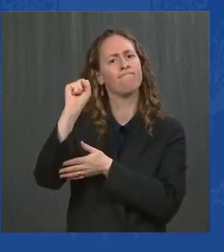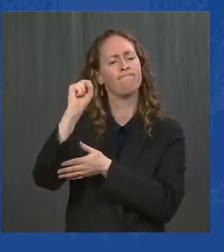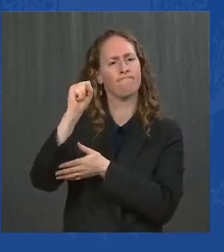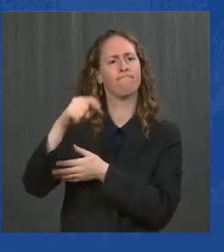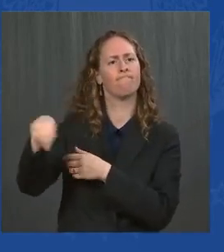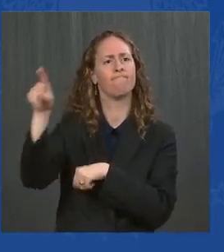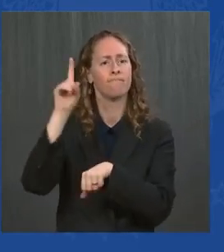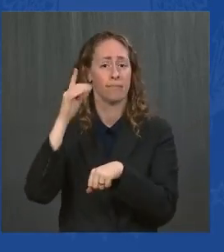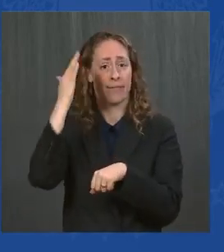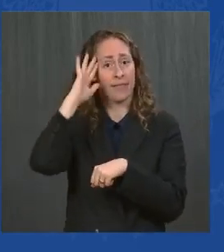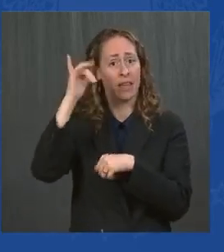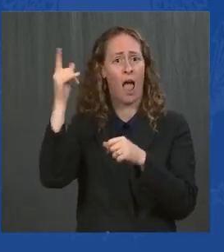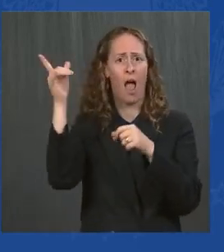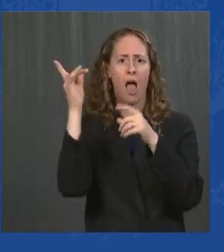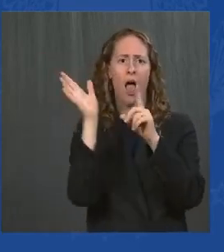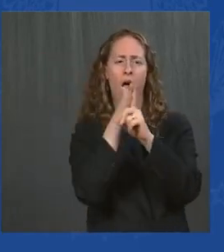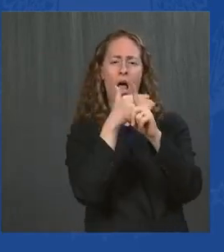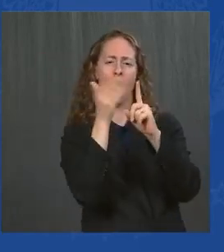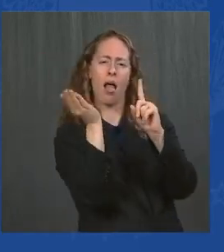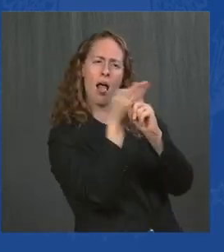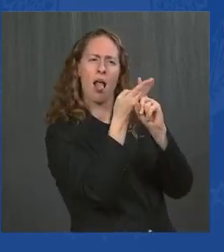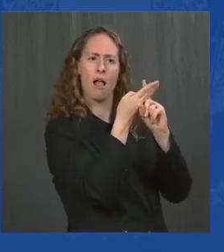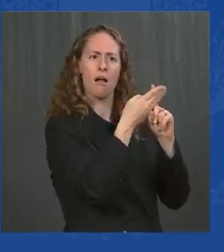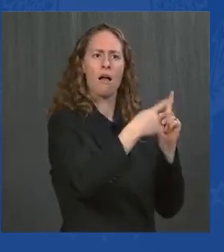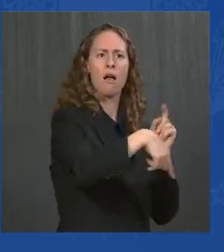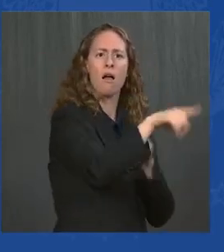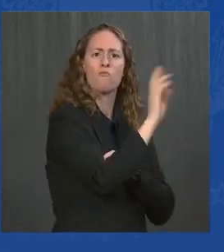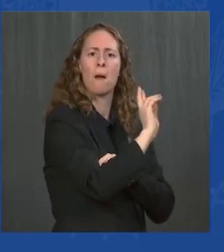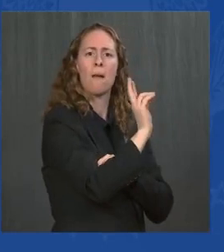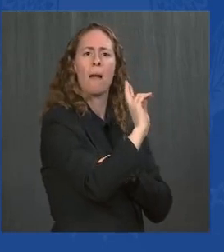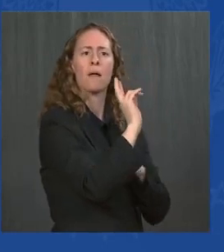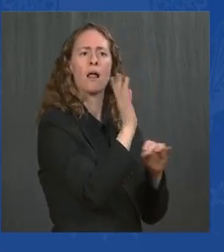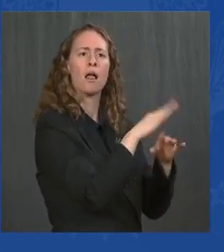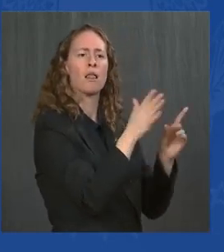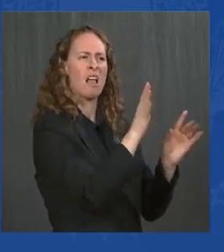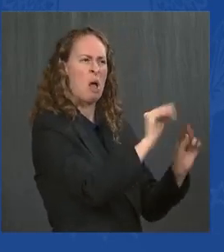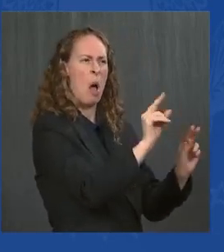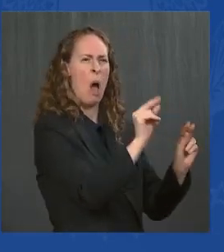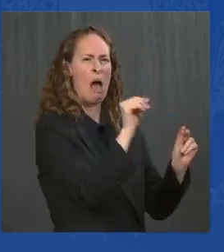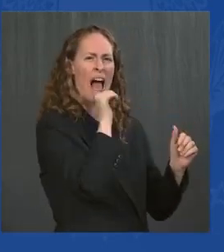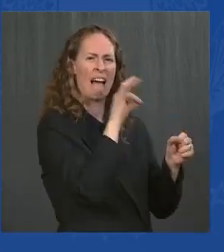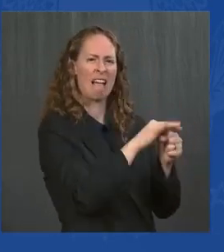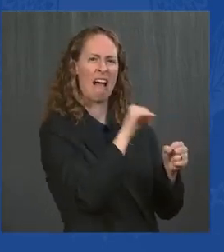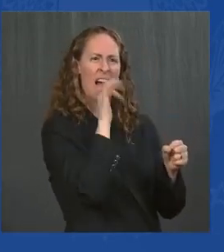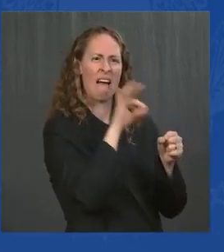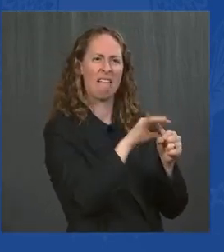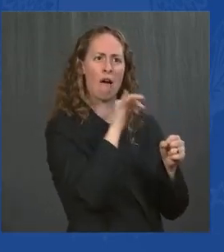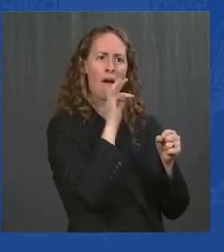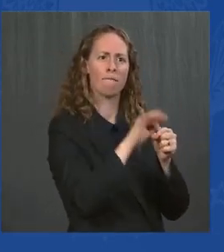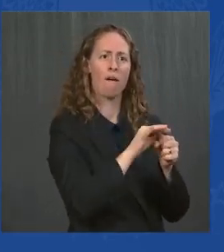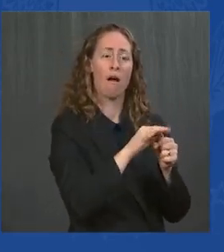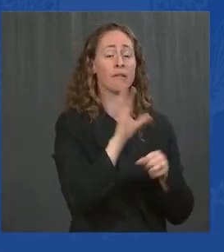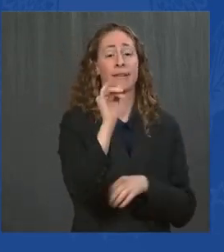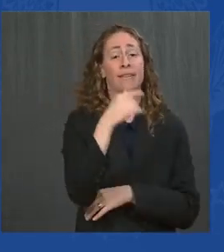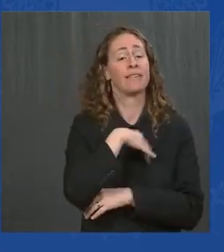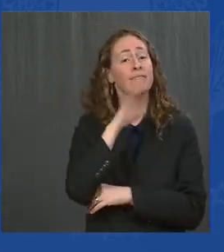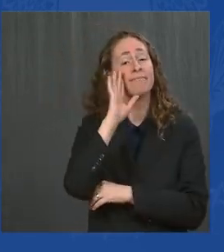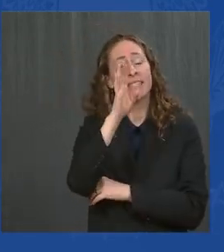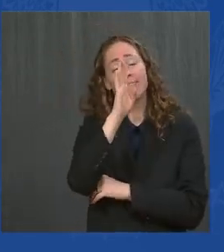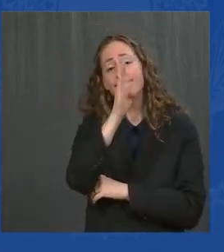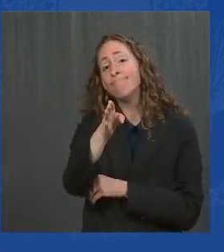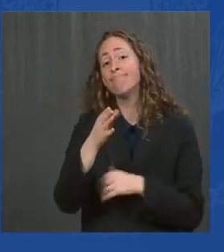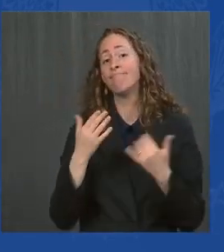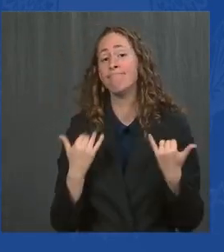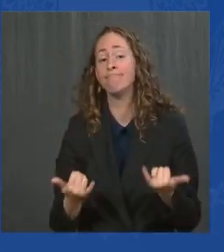to find allies in Congress to keep that from happening. Let me be, as the old expression goes, perfectly clear. I'm going to take them